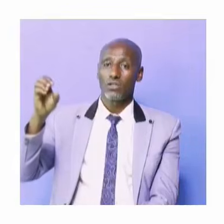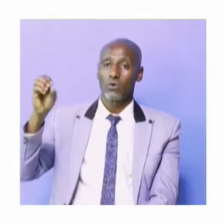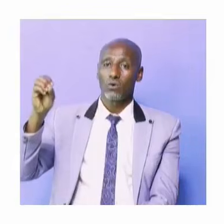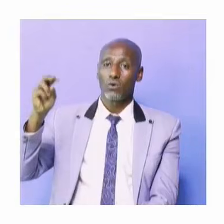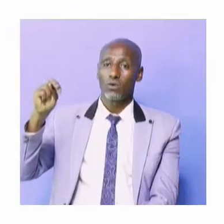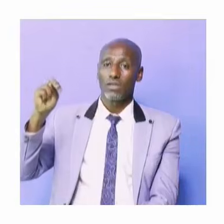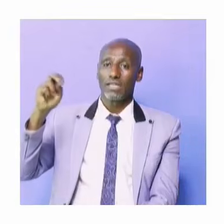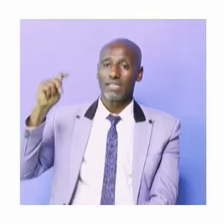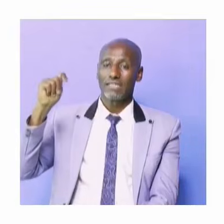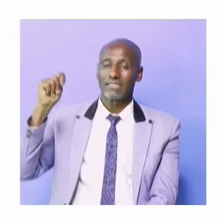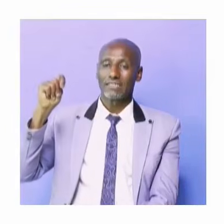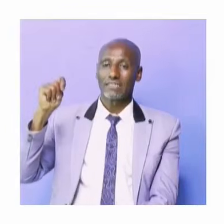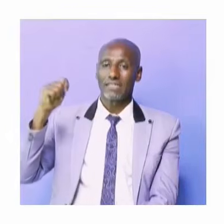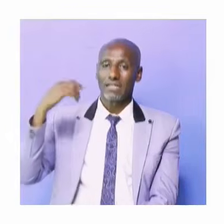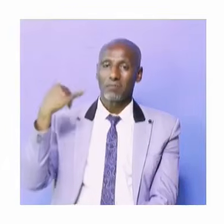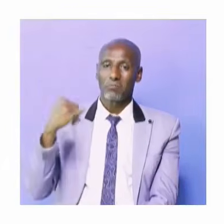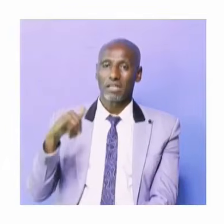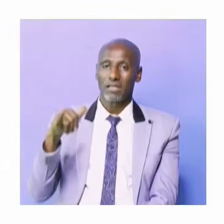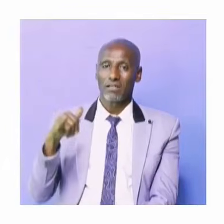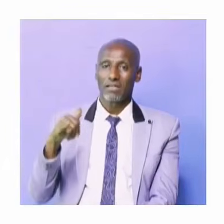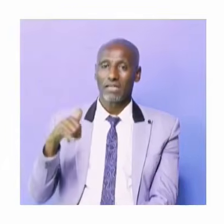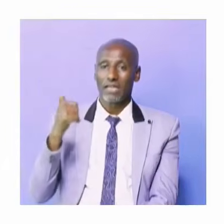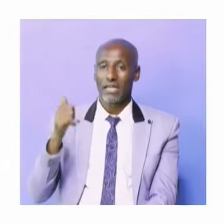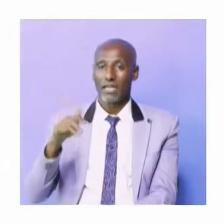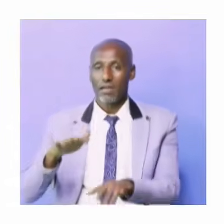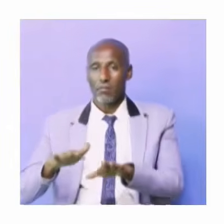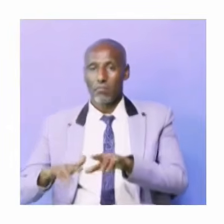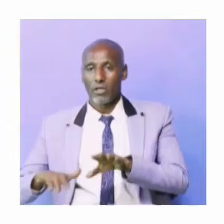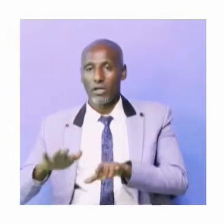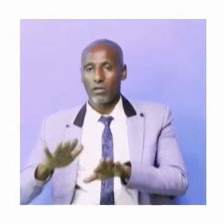play a piano.